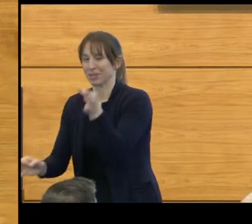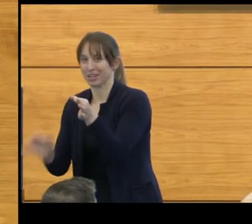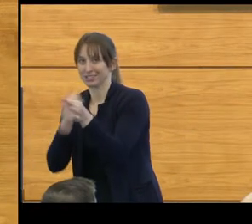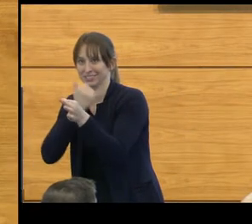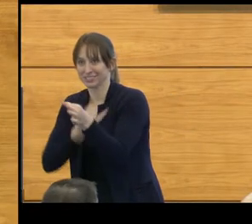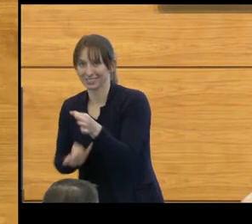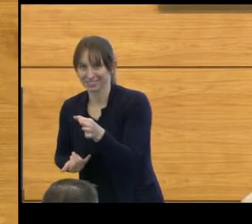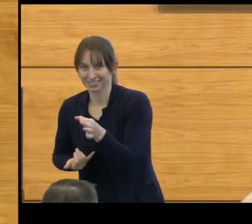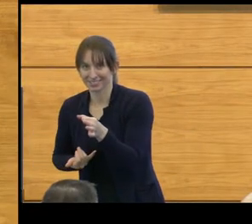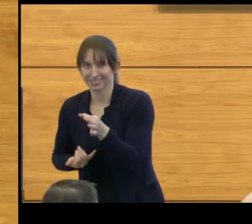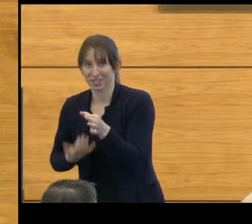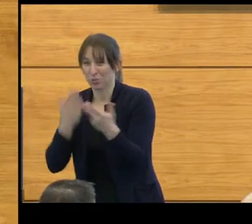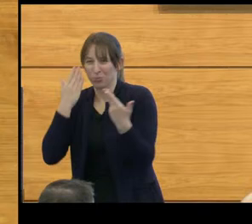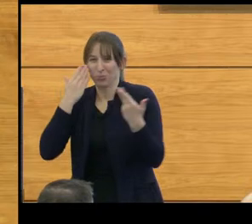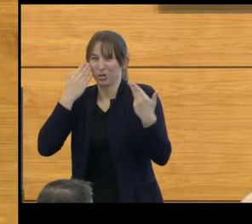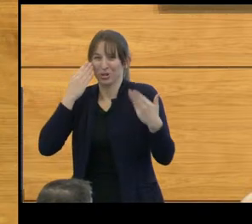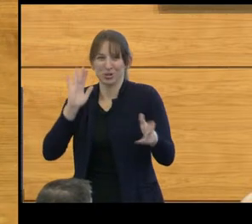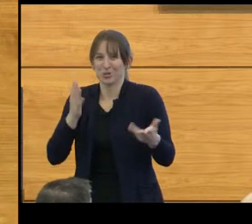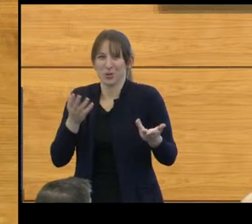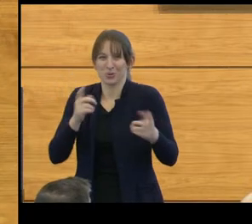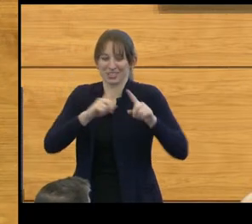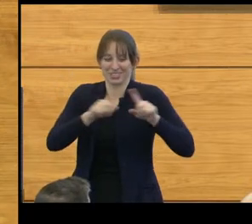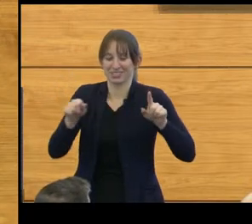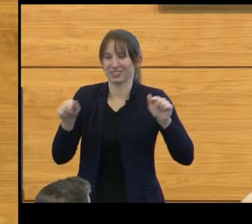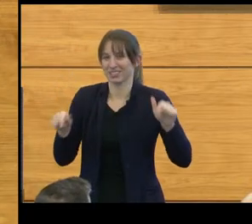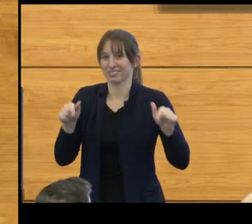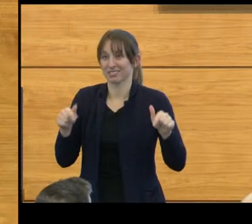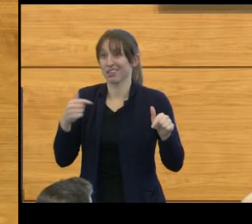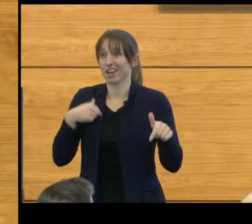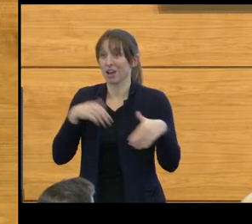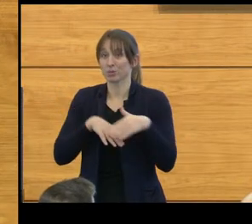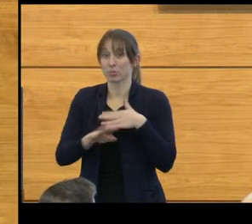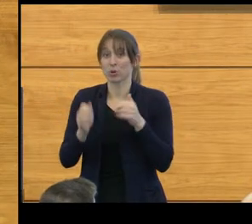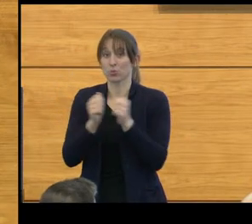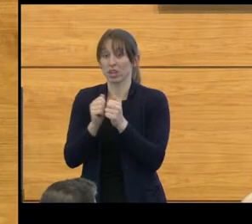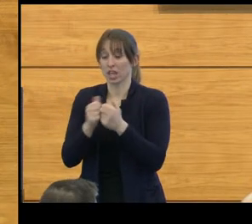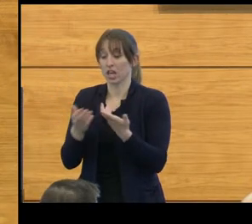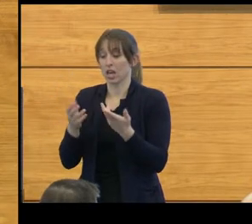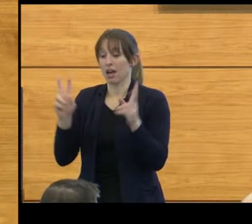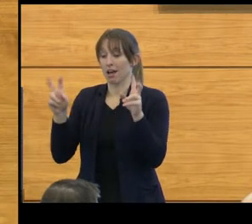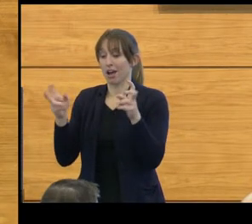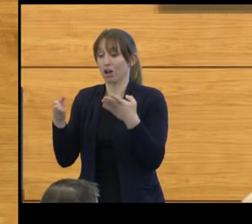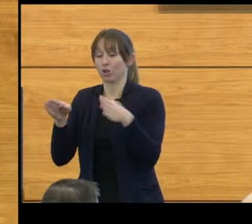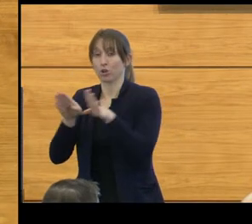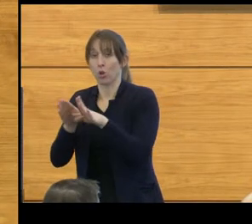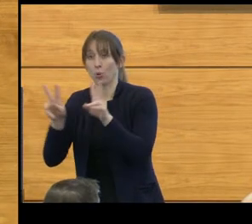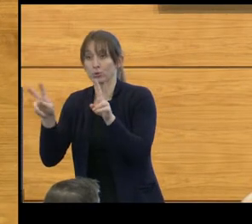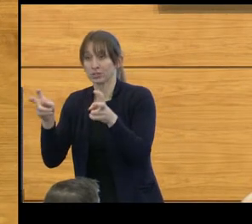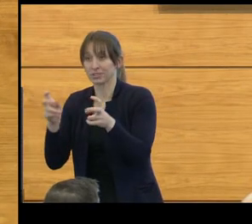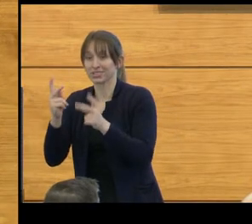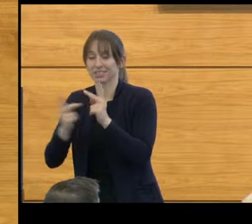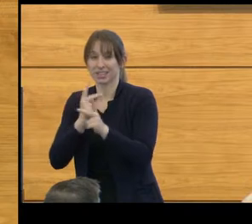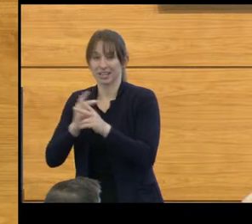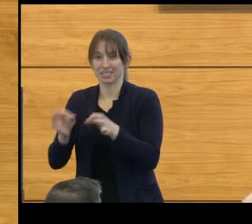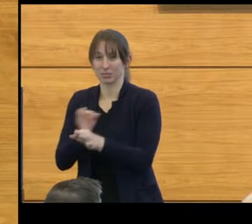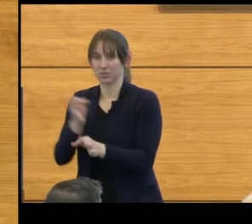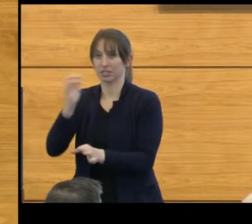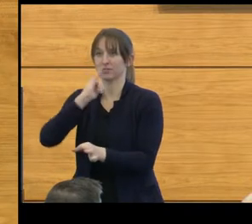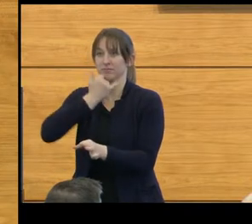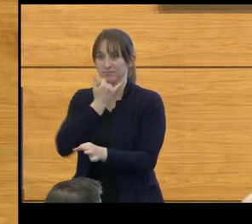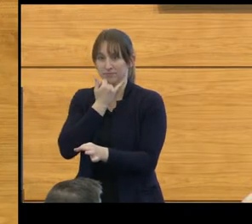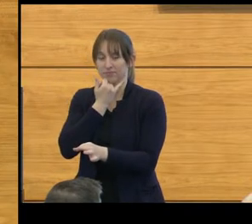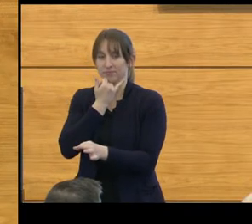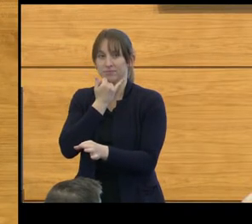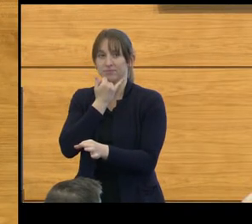dysrhesum that was out there. I was born with a closed form of spinal defect, which I had a tethered cord